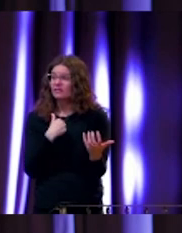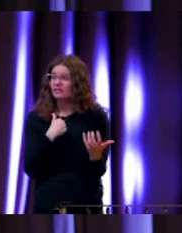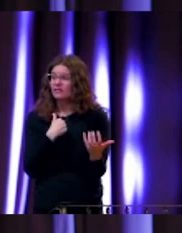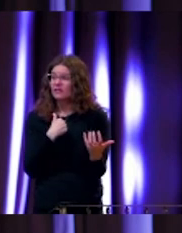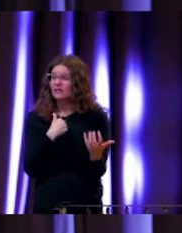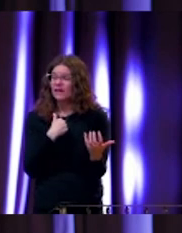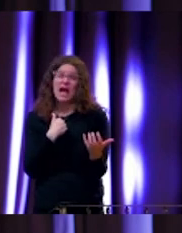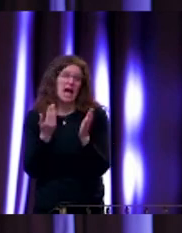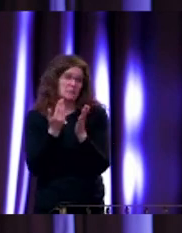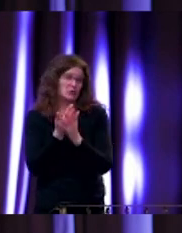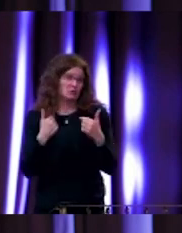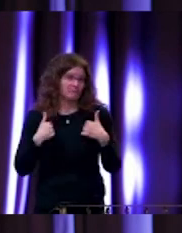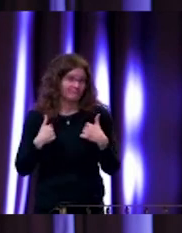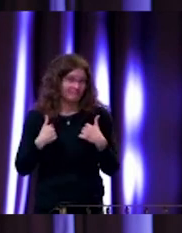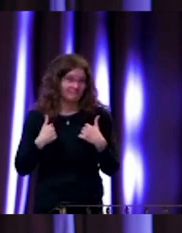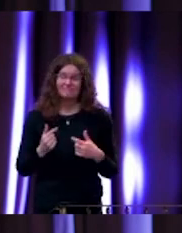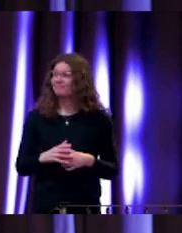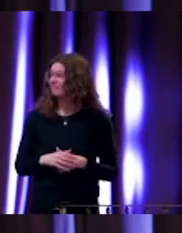Nice to have a face for the name.